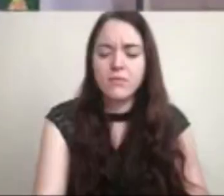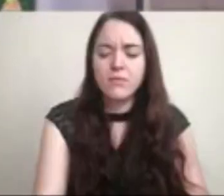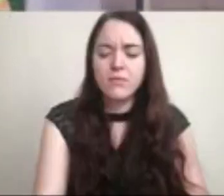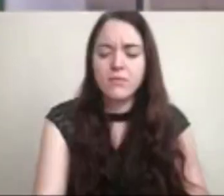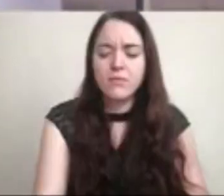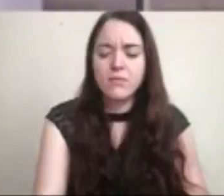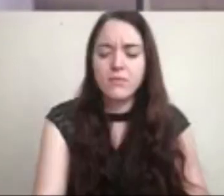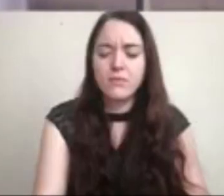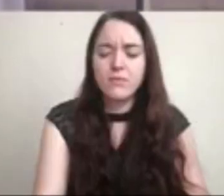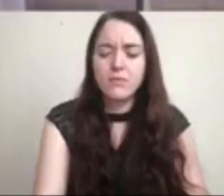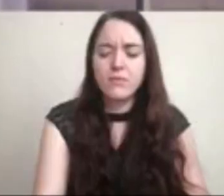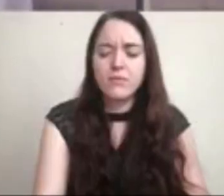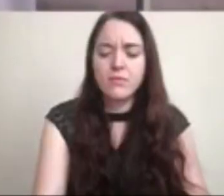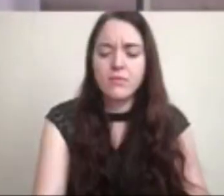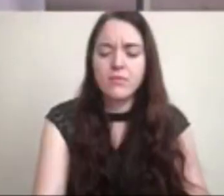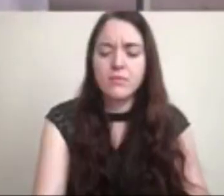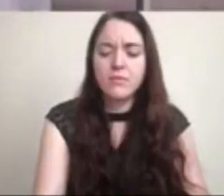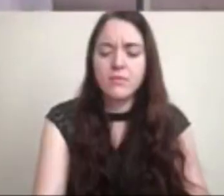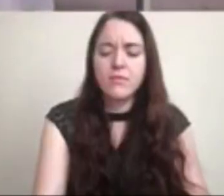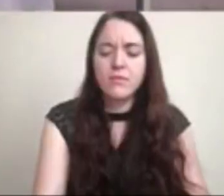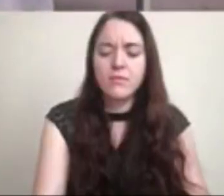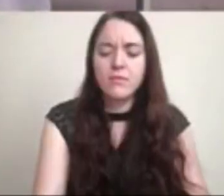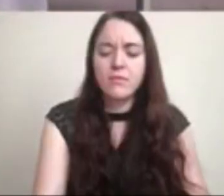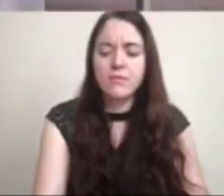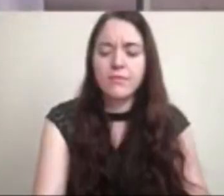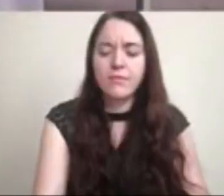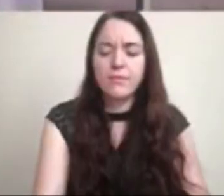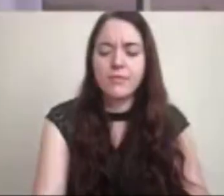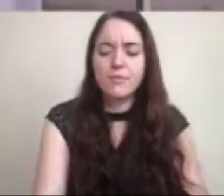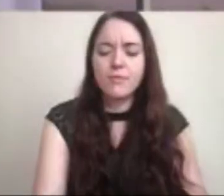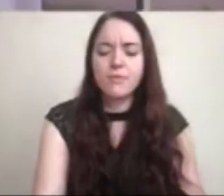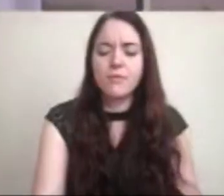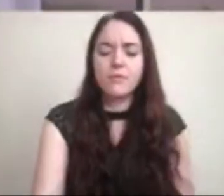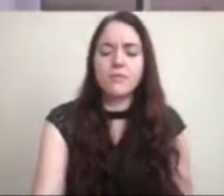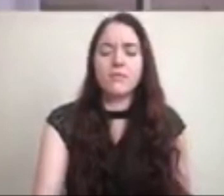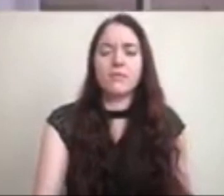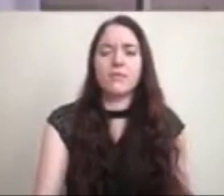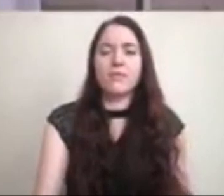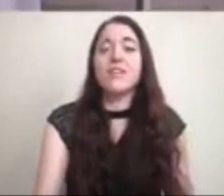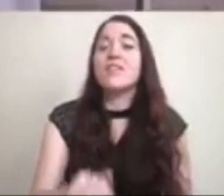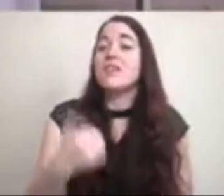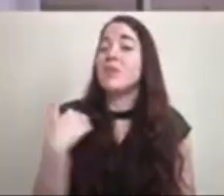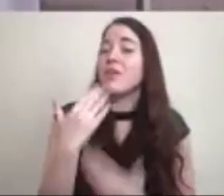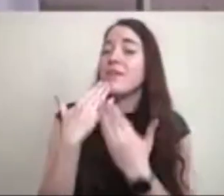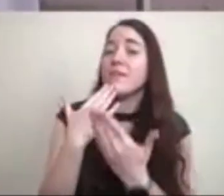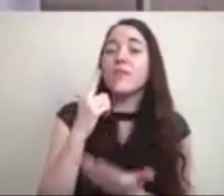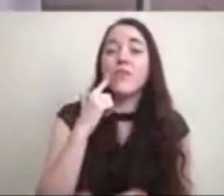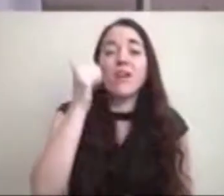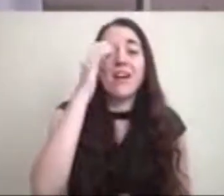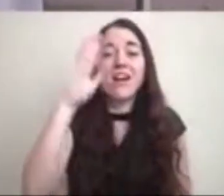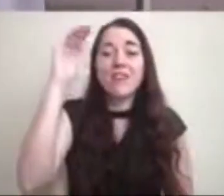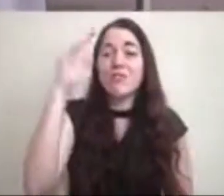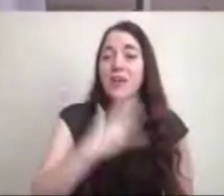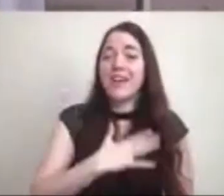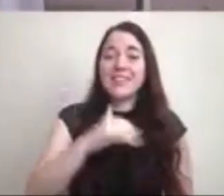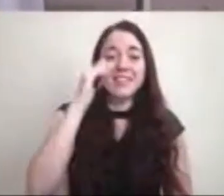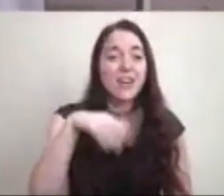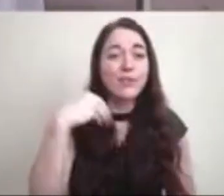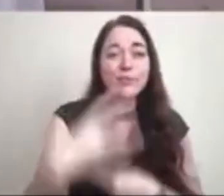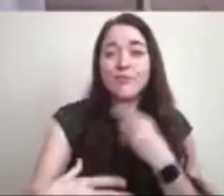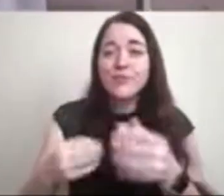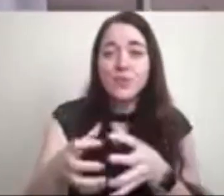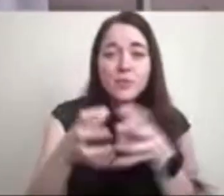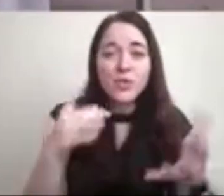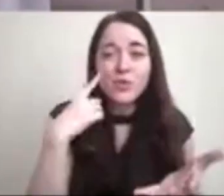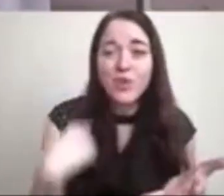Is a God of grace and a God of generosity who invites us to say yes to all of life